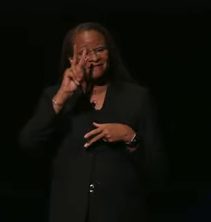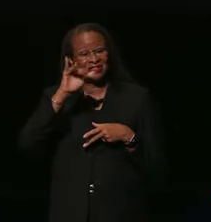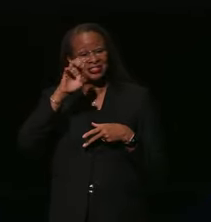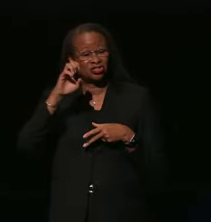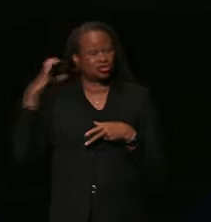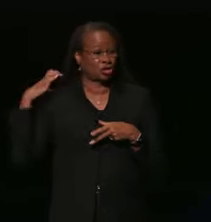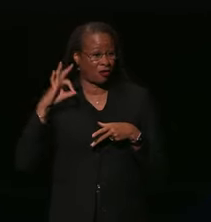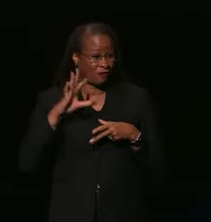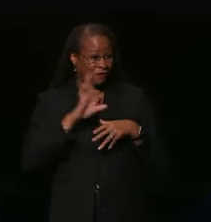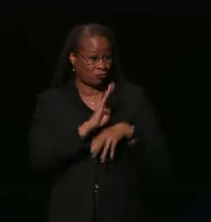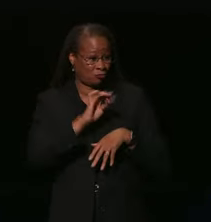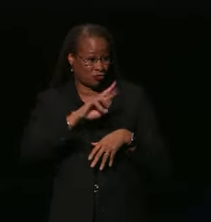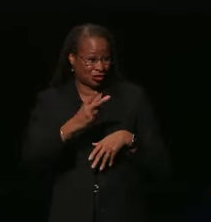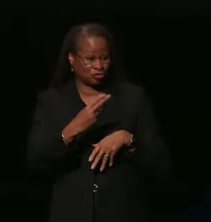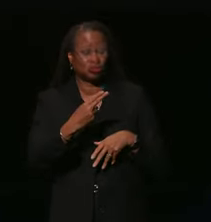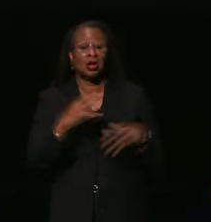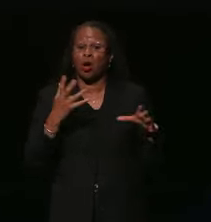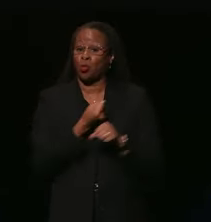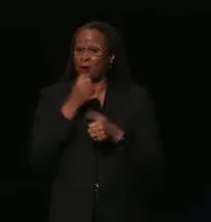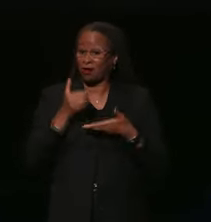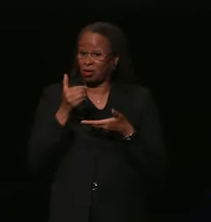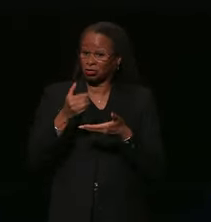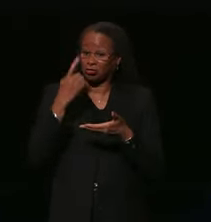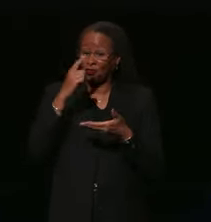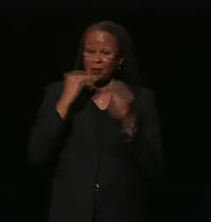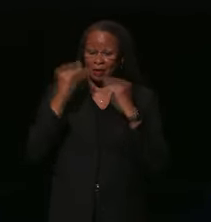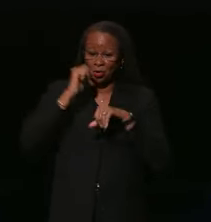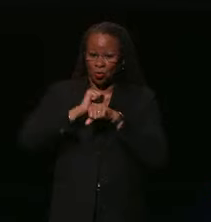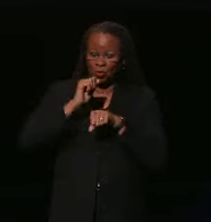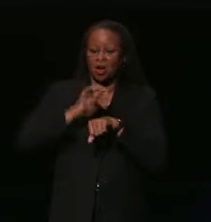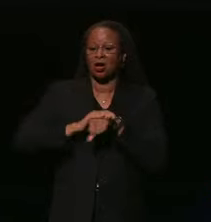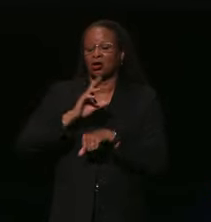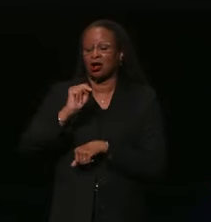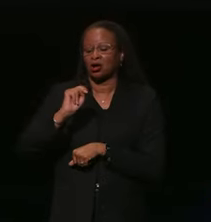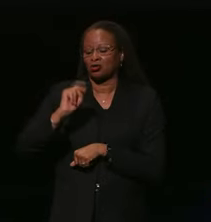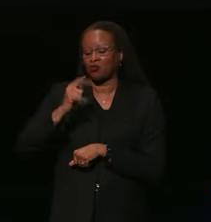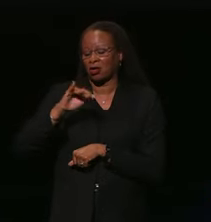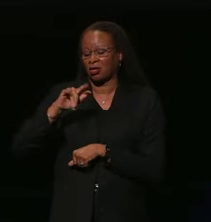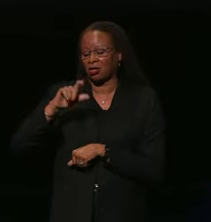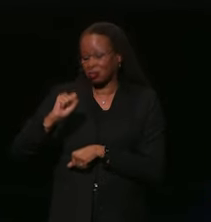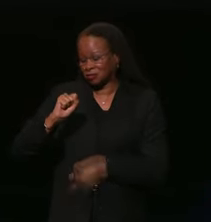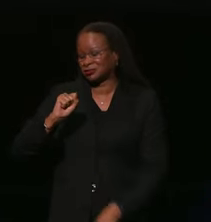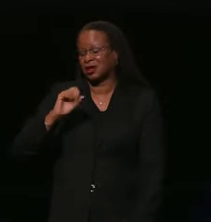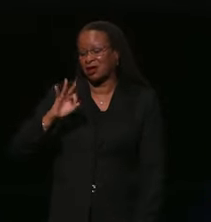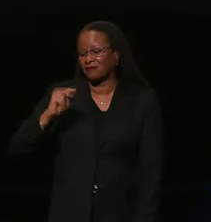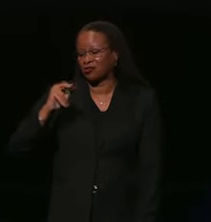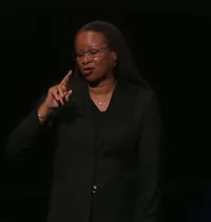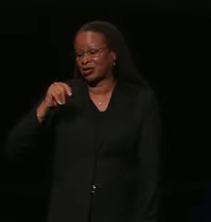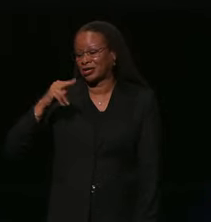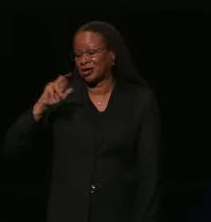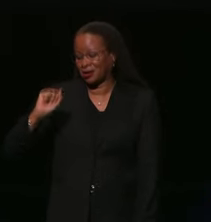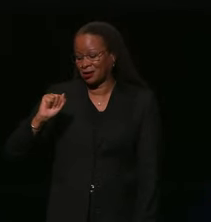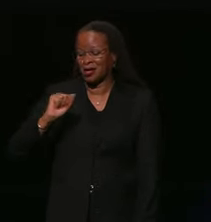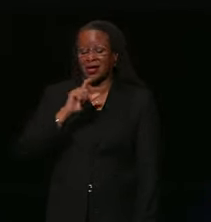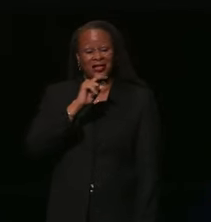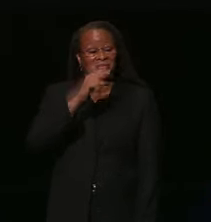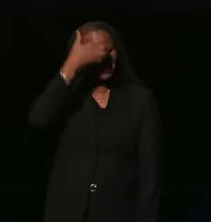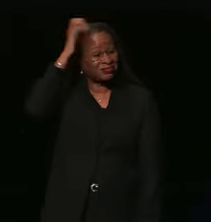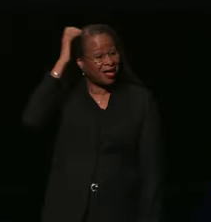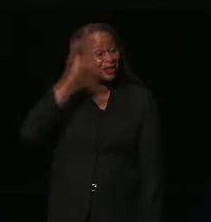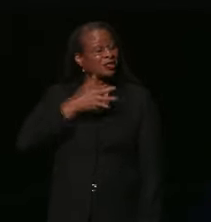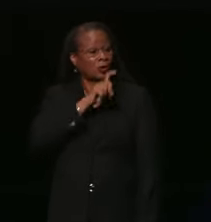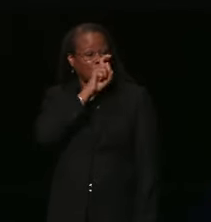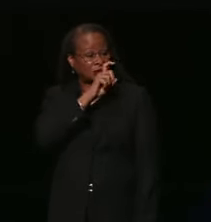branch. Howard won an Oscar for his makeup work on The Chronicles of Narnia, The Lion, the Witch, and the Wardrobe. And then he was nominated again for the